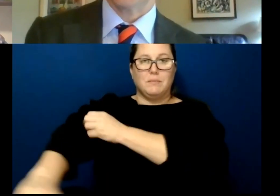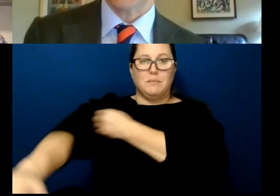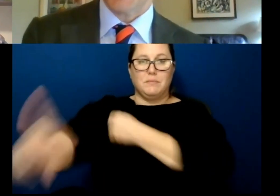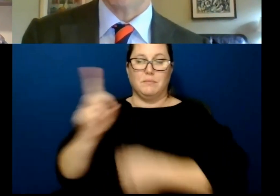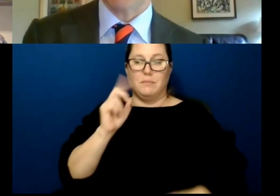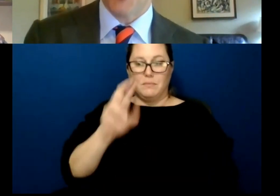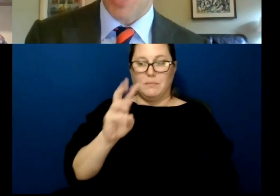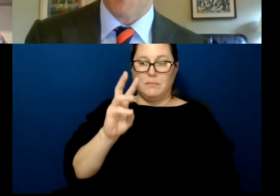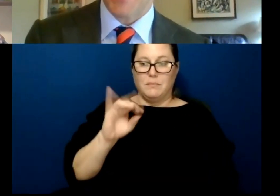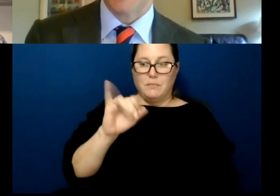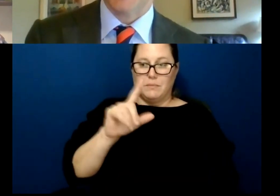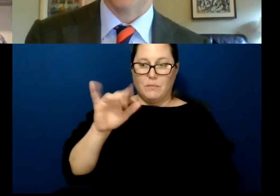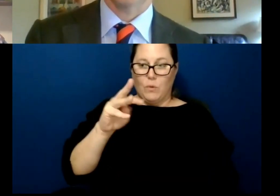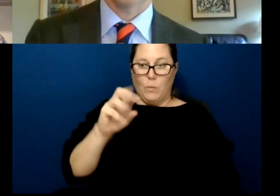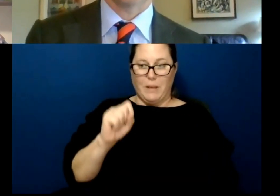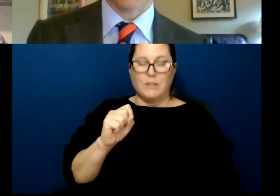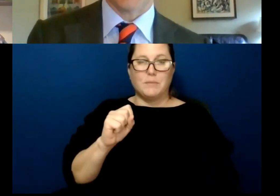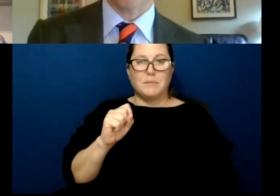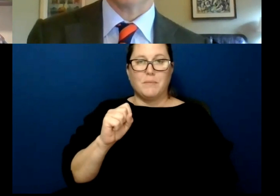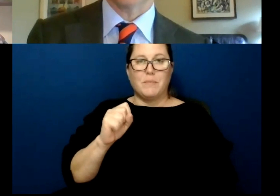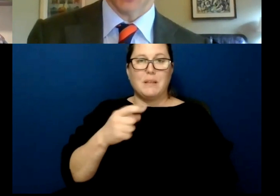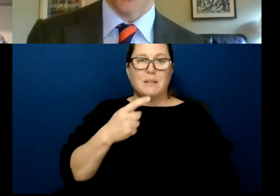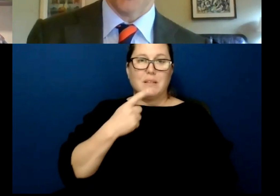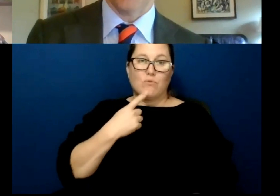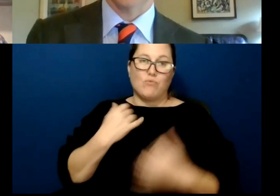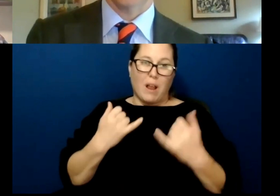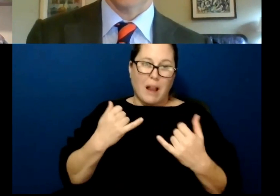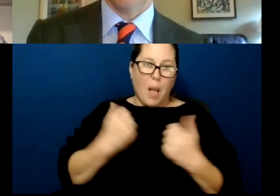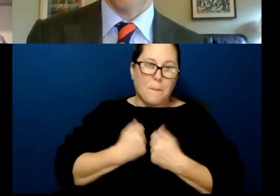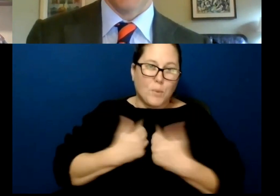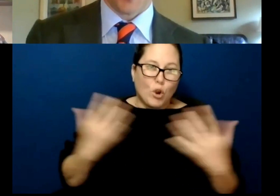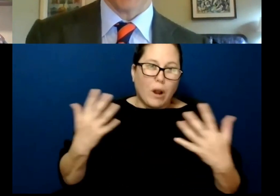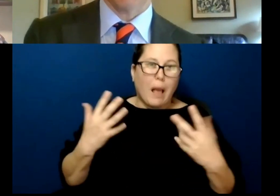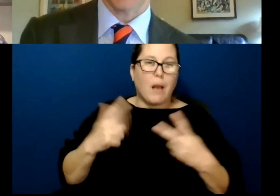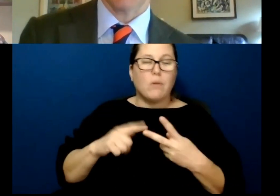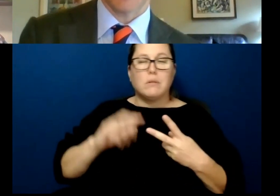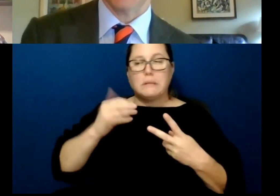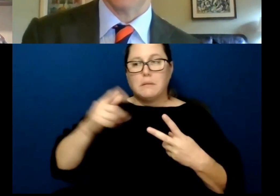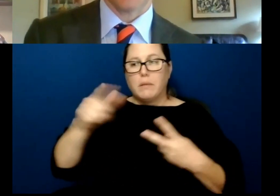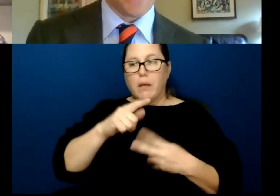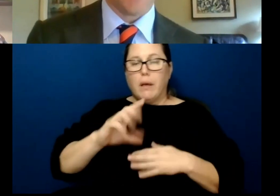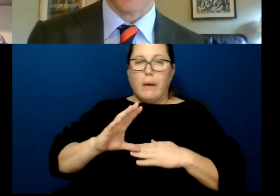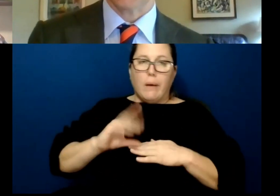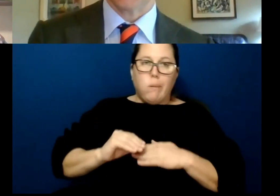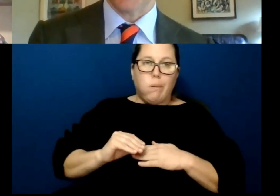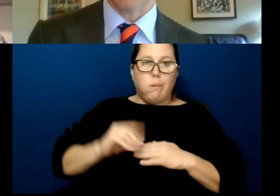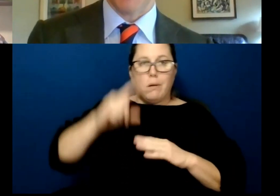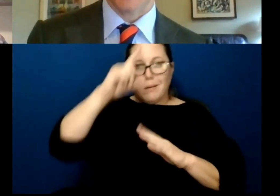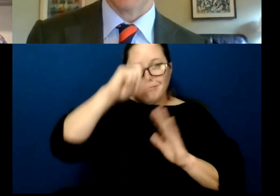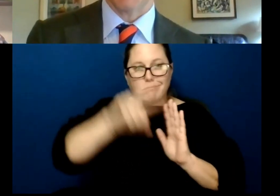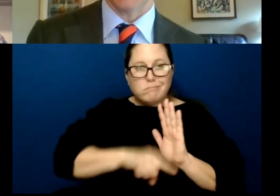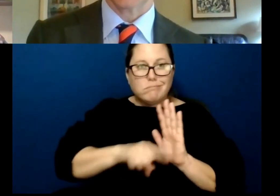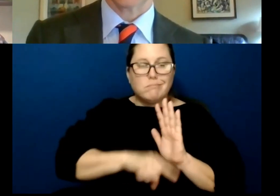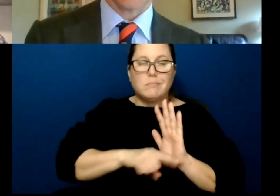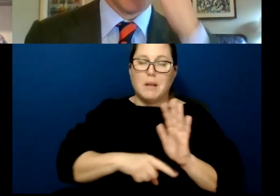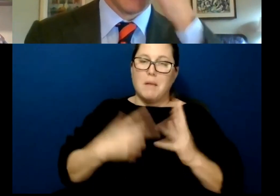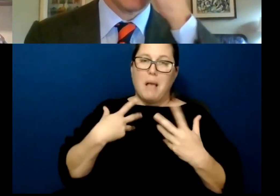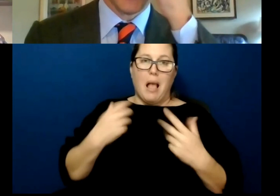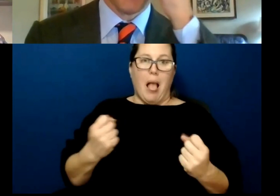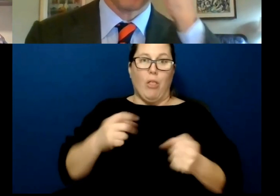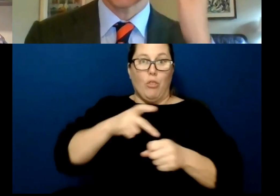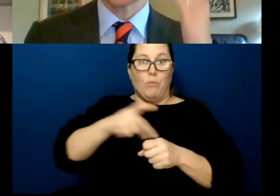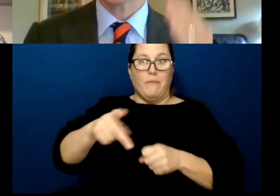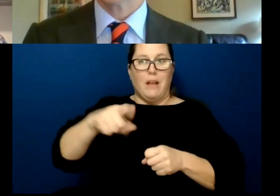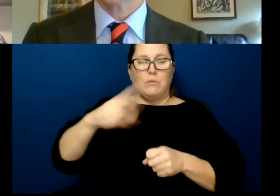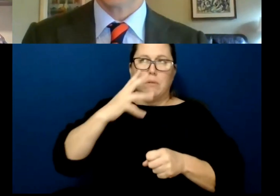he said that there's a lot of burnout right now. Morale may be low. Health professionals have been at this for many, many months.